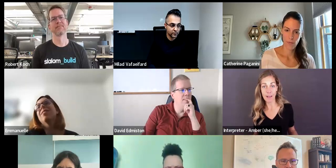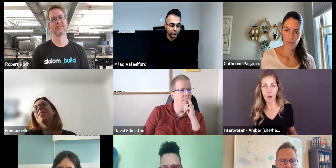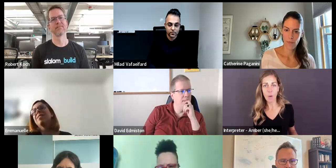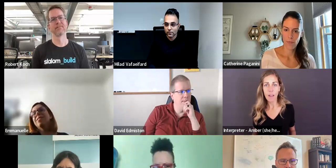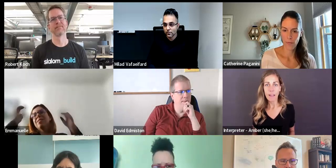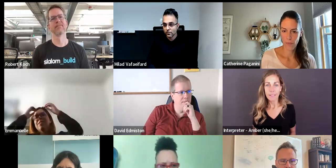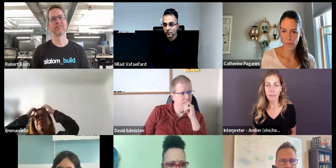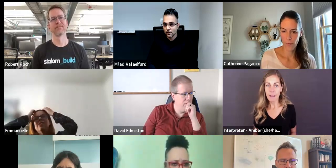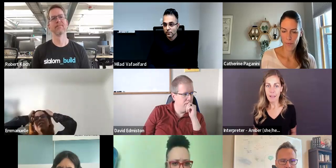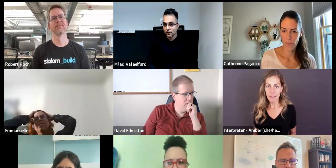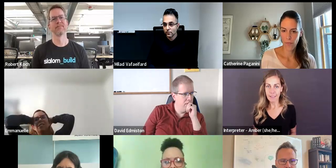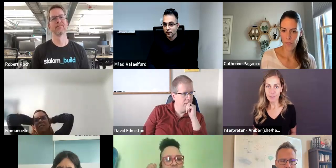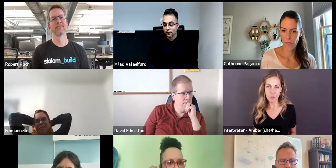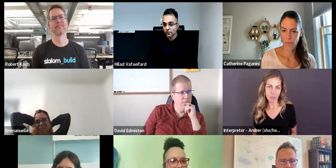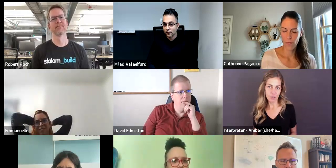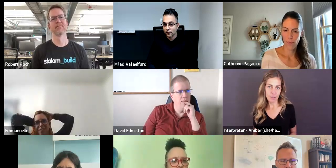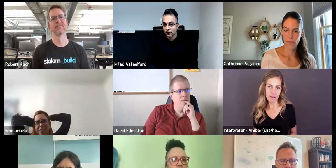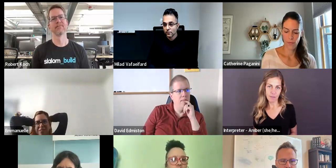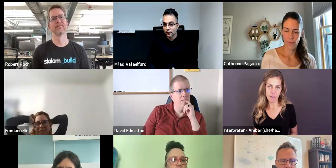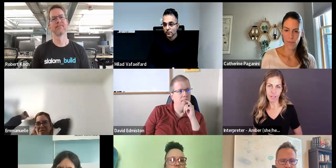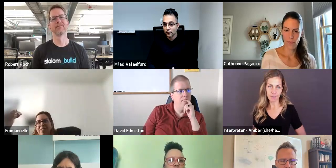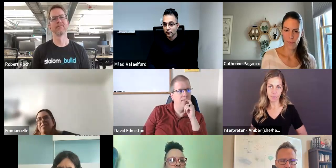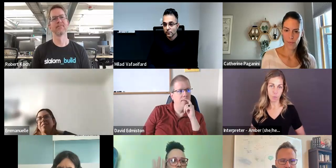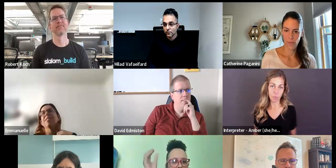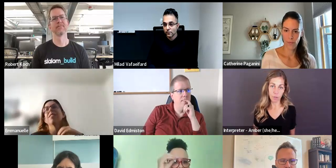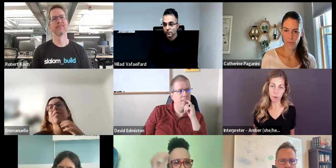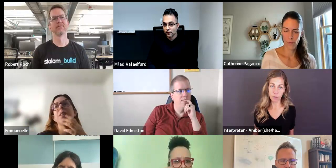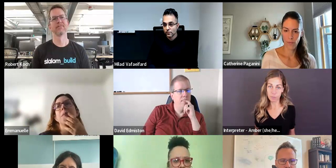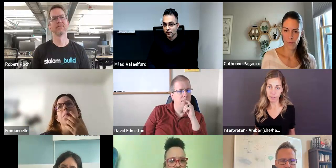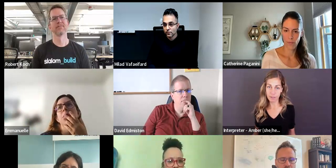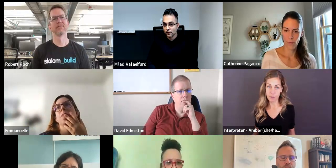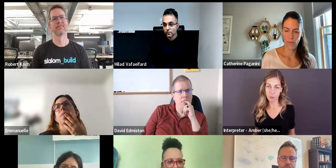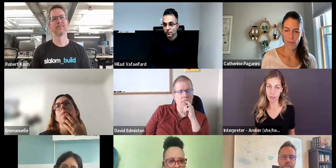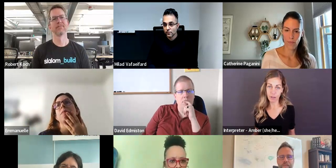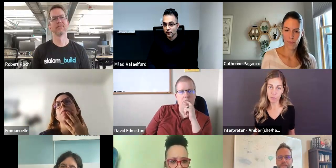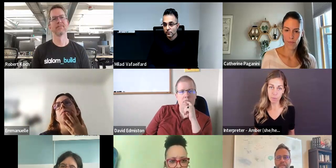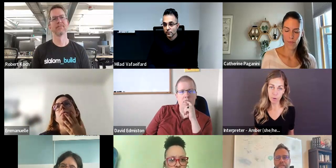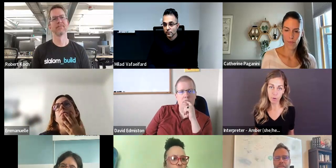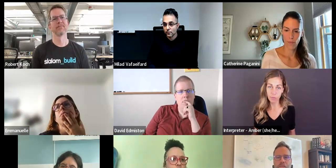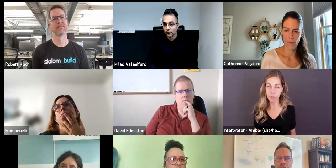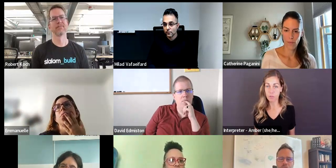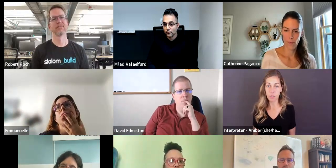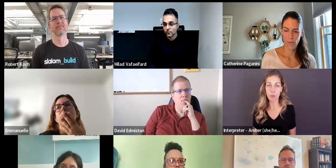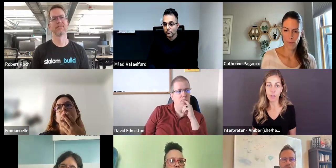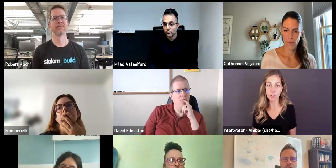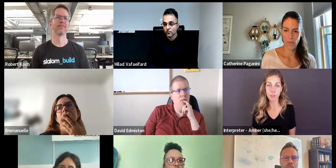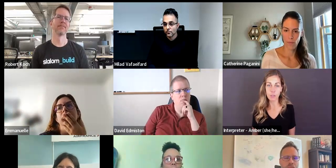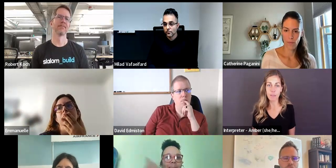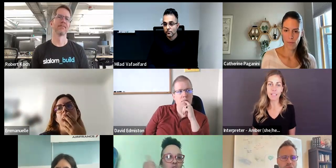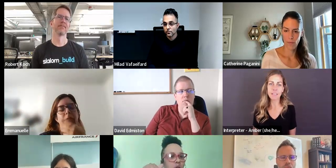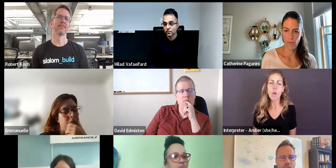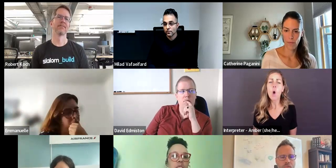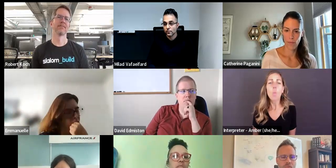we're in right now. Does anybody have any suggestions? Anybody feel like there are certain places that you can improve? Share your thoughts,